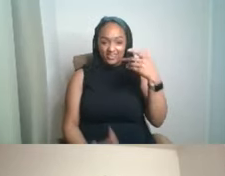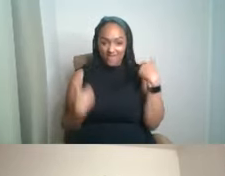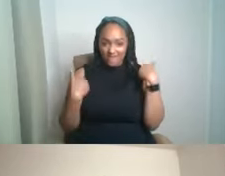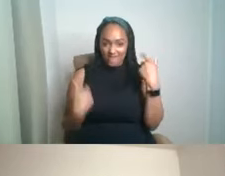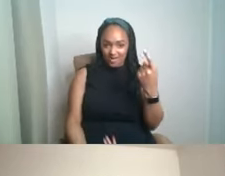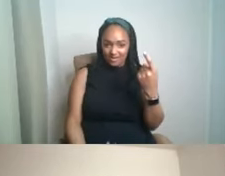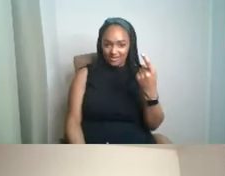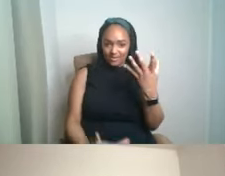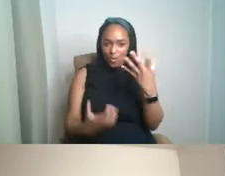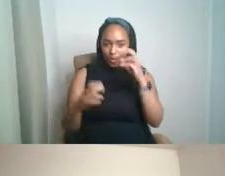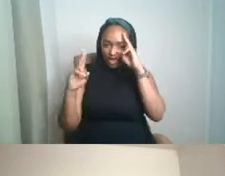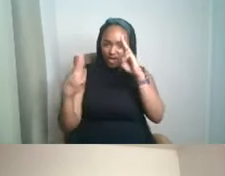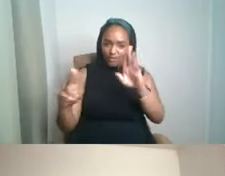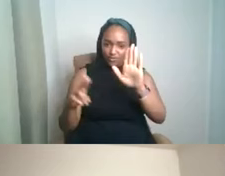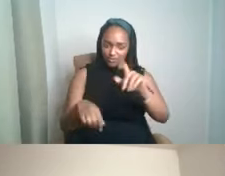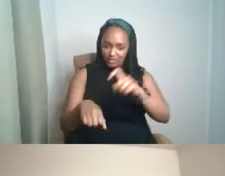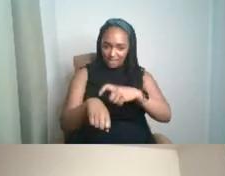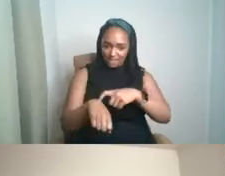to honor you in your time, so.